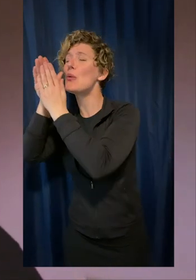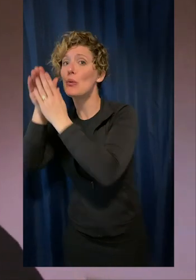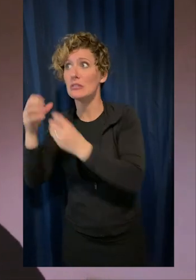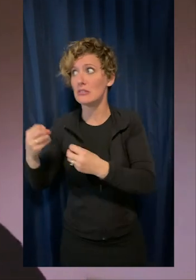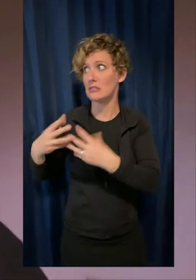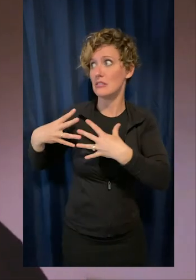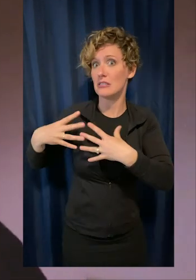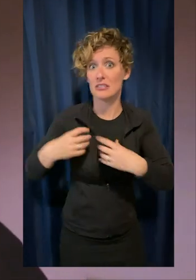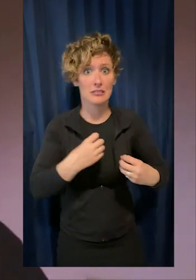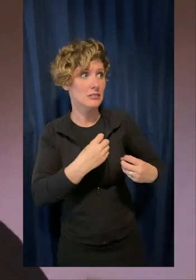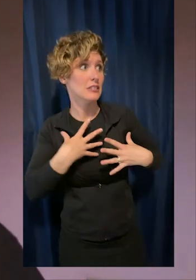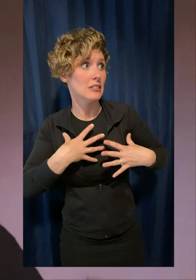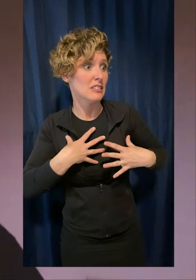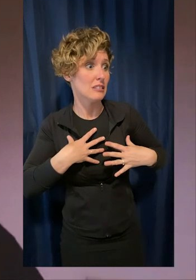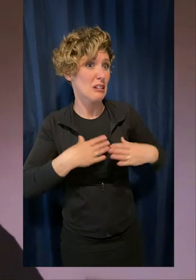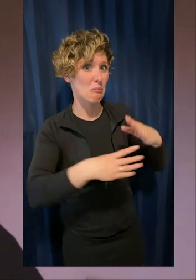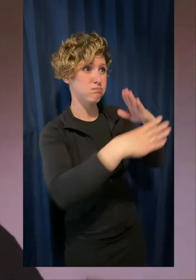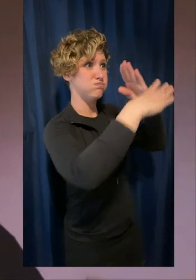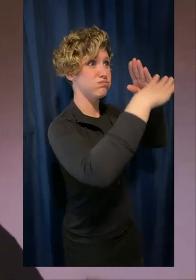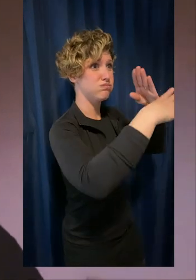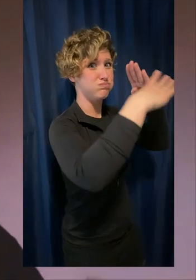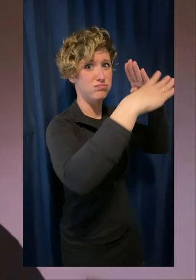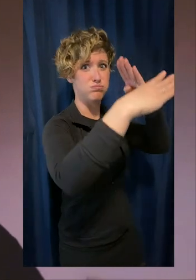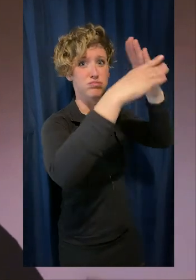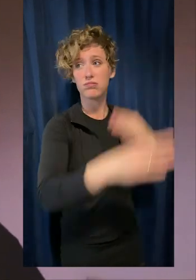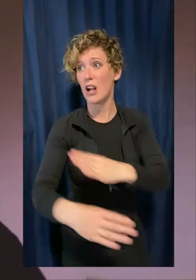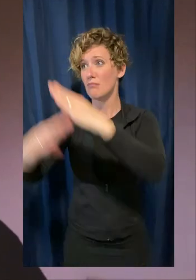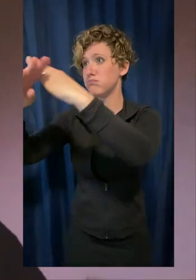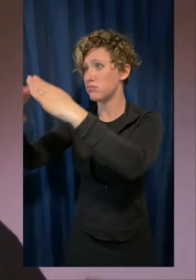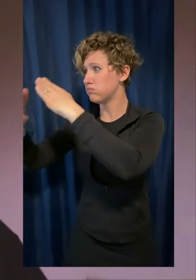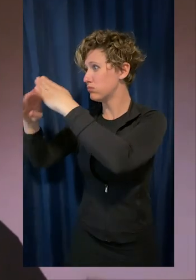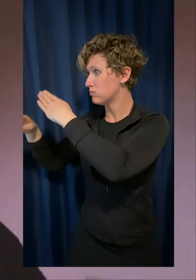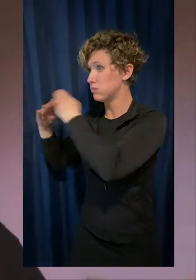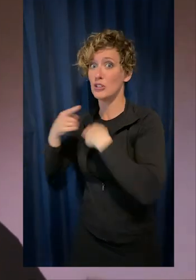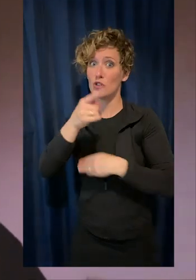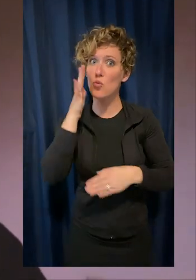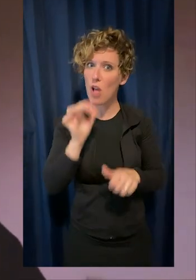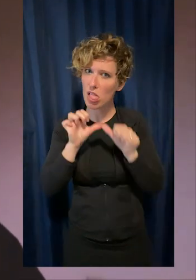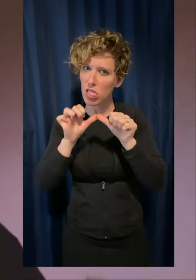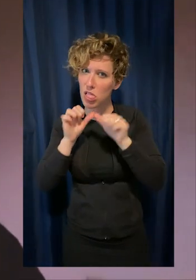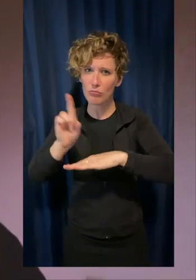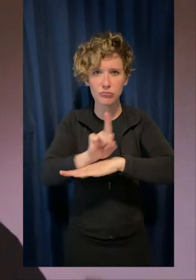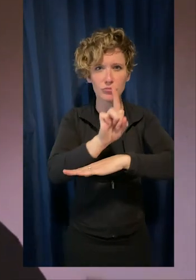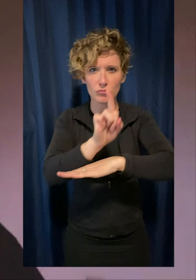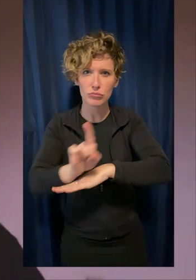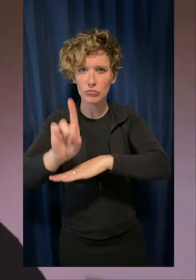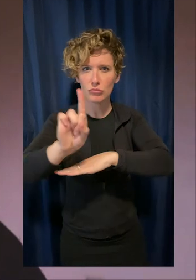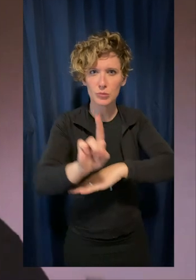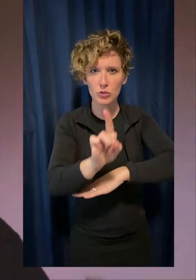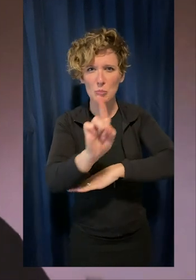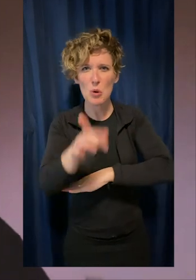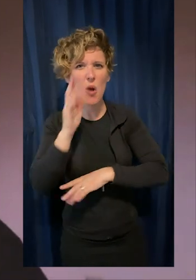creek, though your arms may get sore and your sneakers may leak. and on you will hike, and you'll know you'll hike